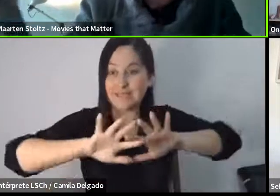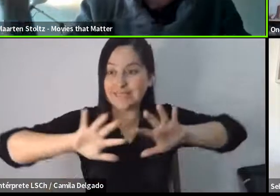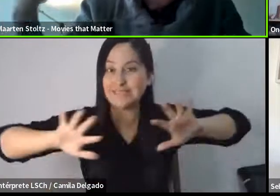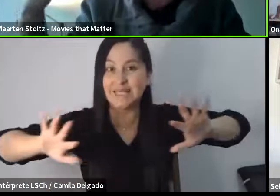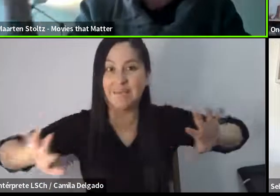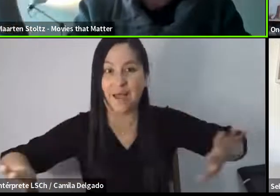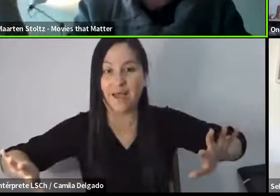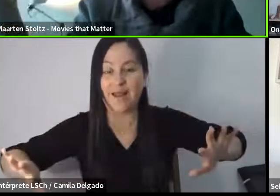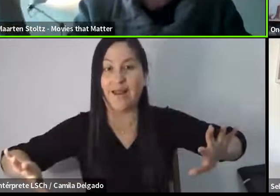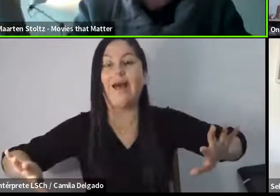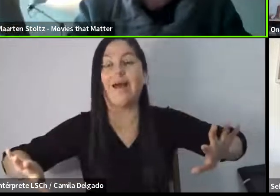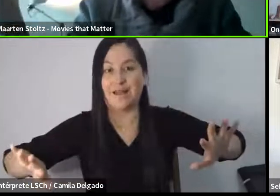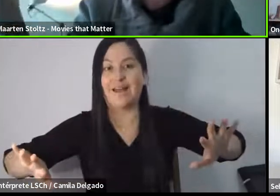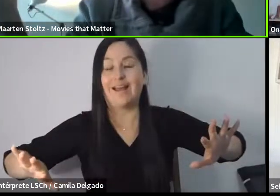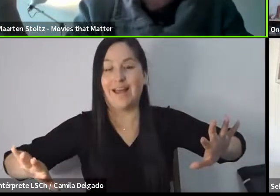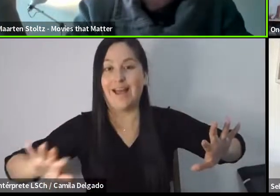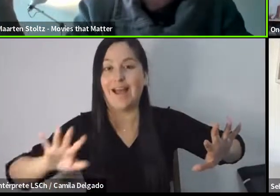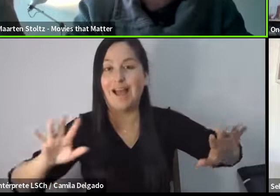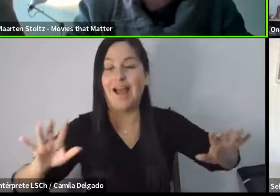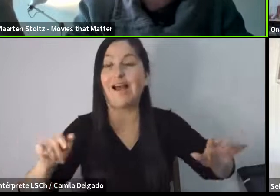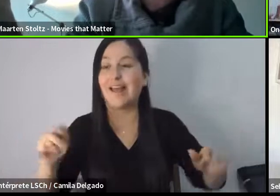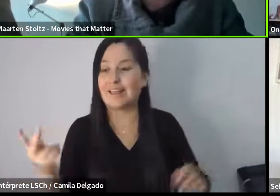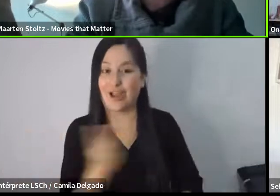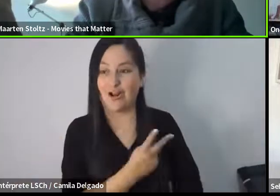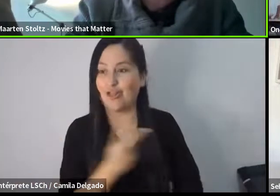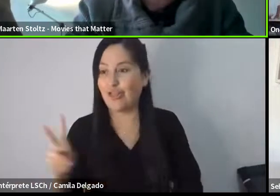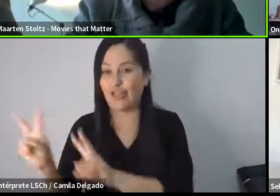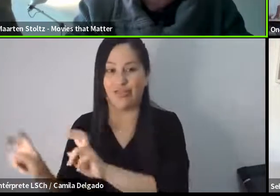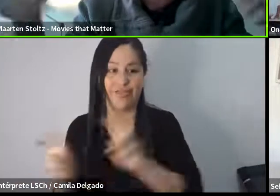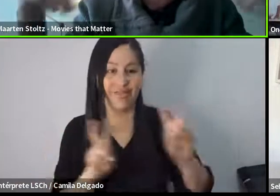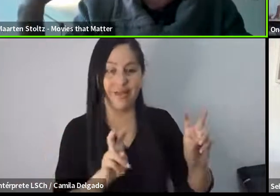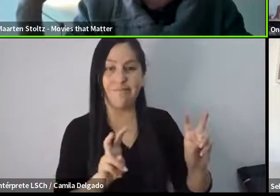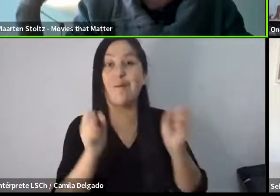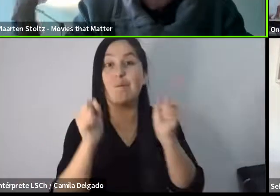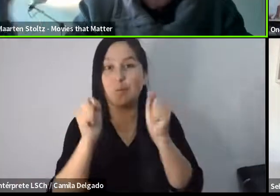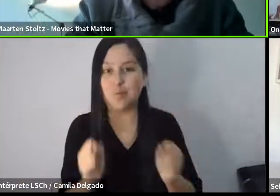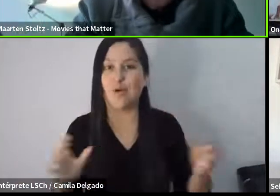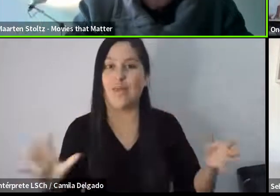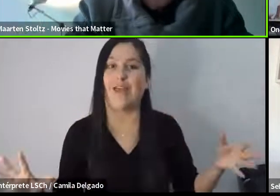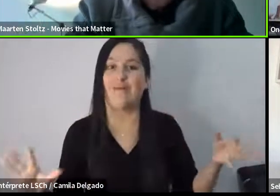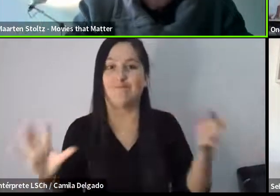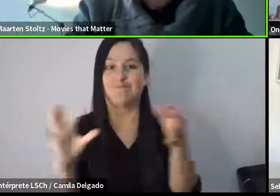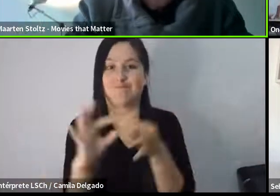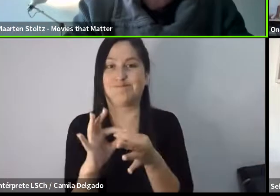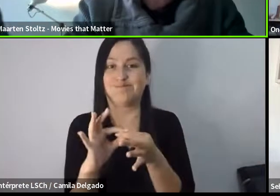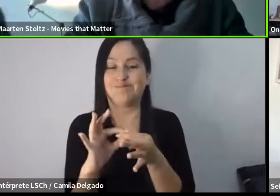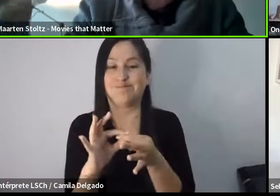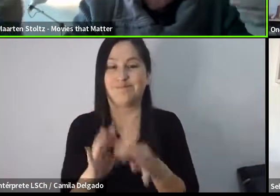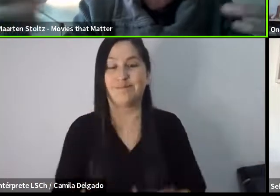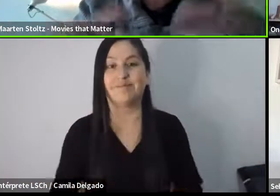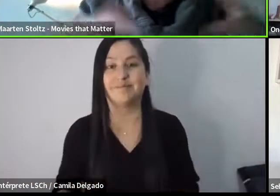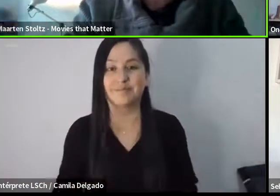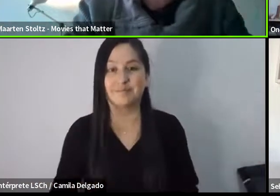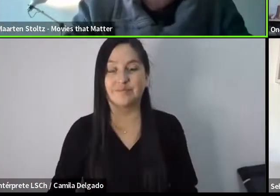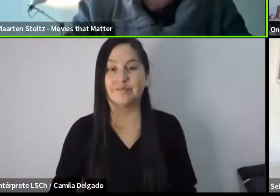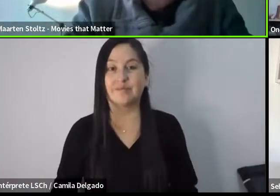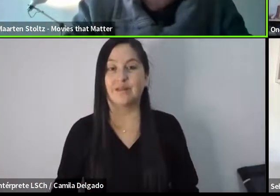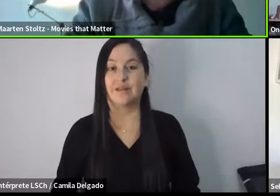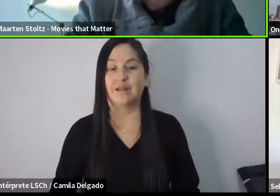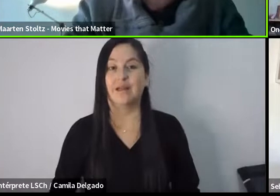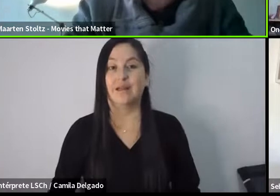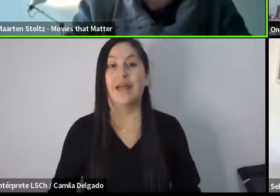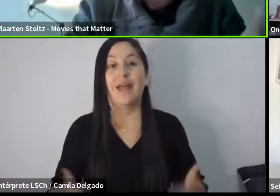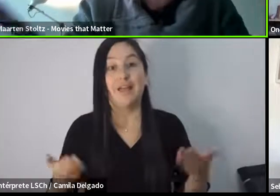we watch hundreds of human rights related films. So the most common question to a programmer is, how do you cope with